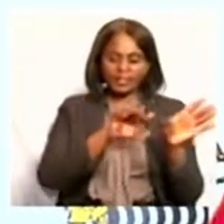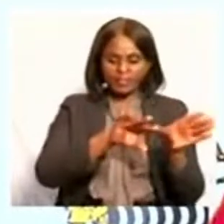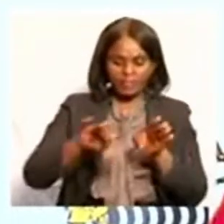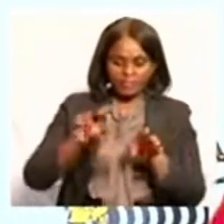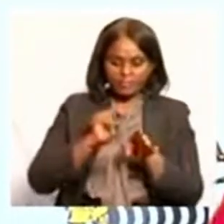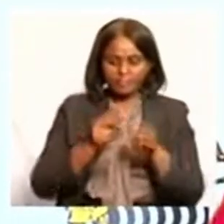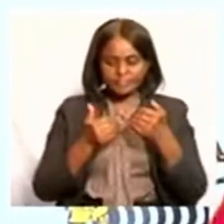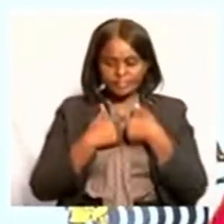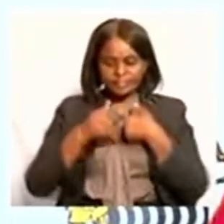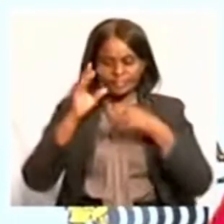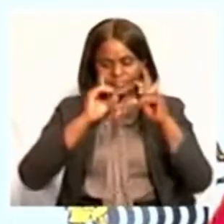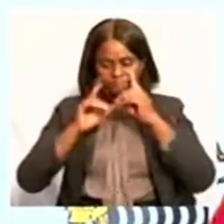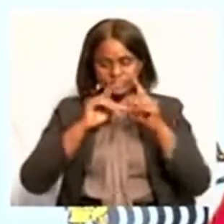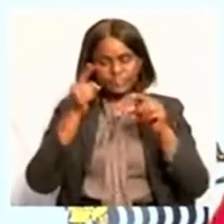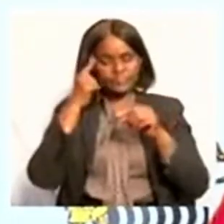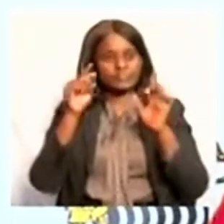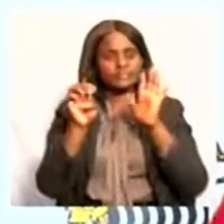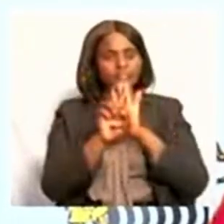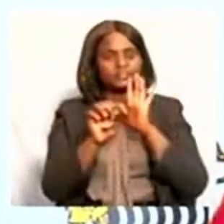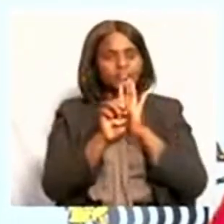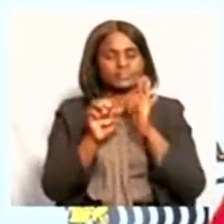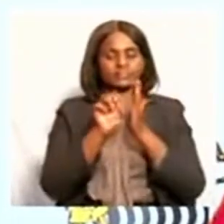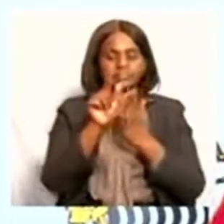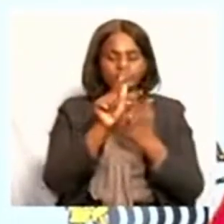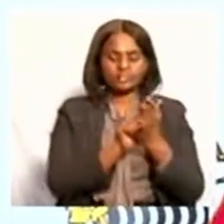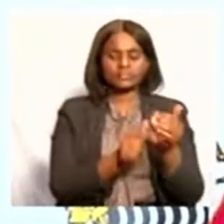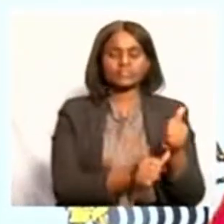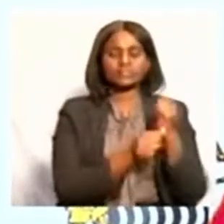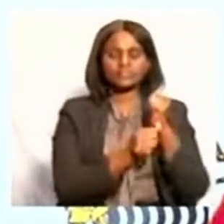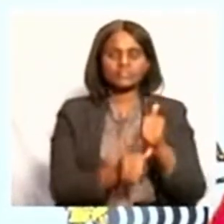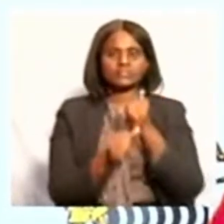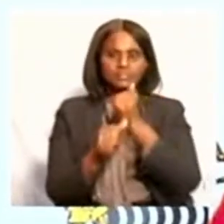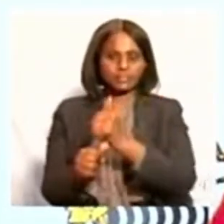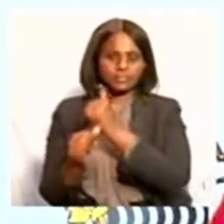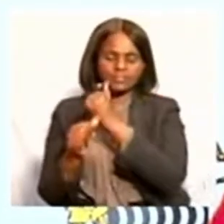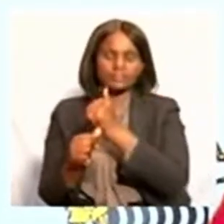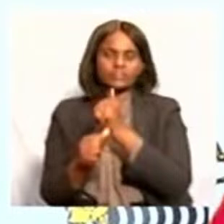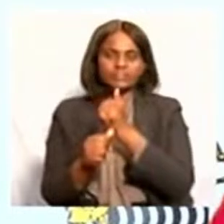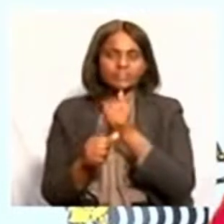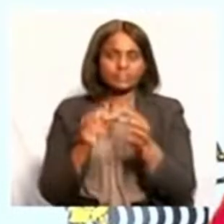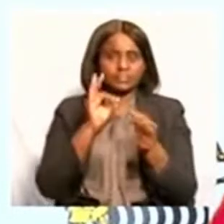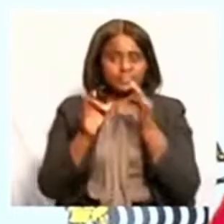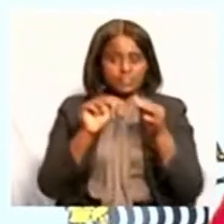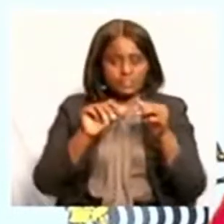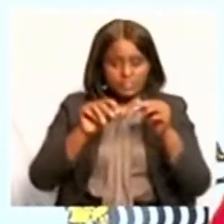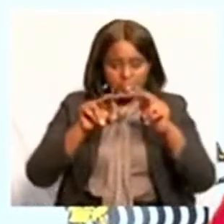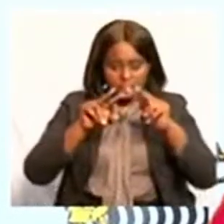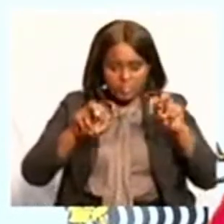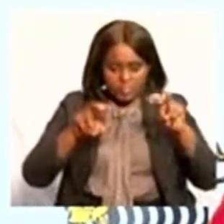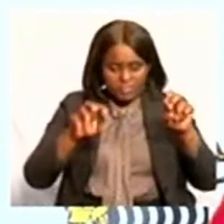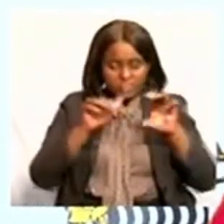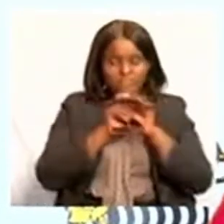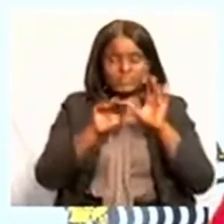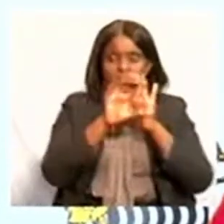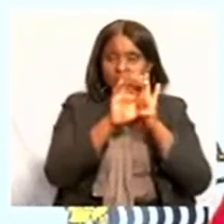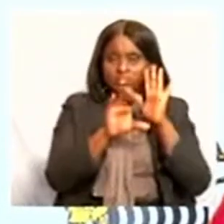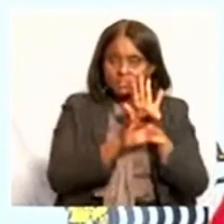also engage with, for example, the law enforcement agencies. If you check in the